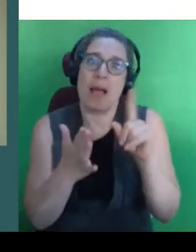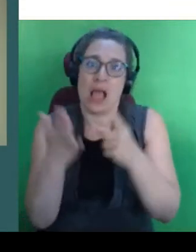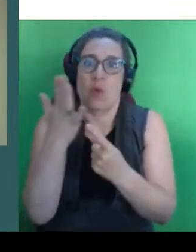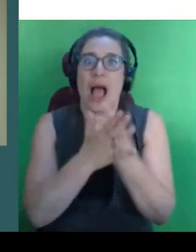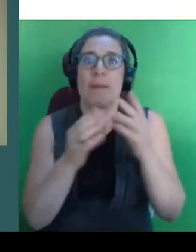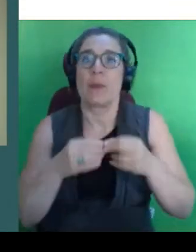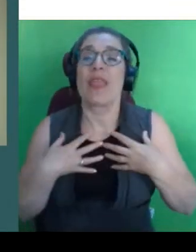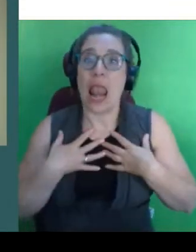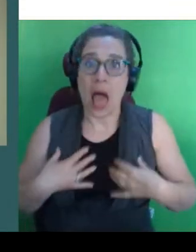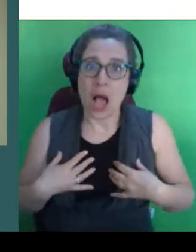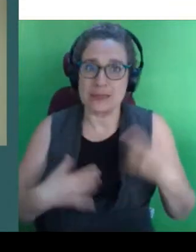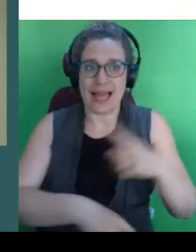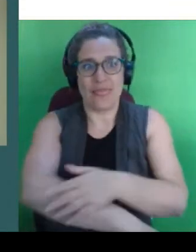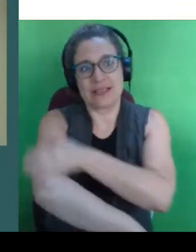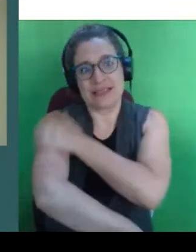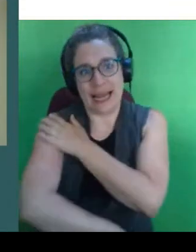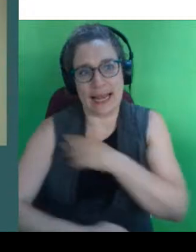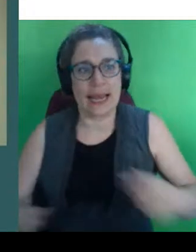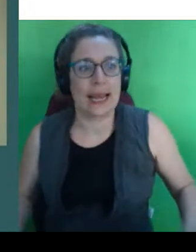Thank you.